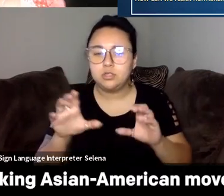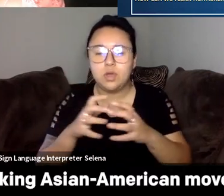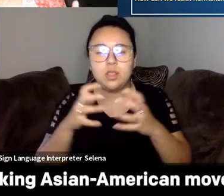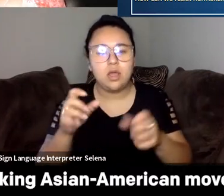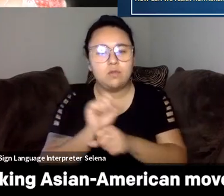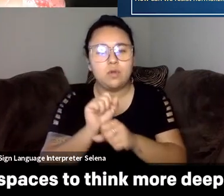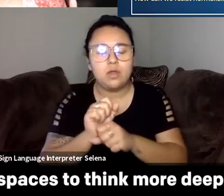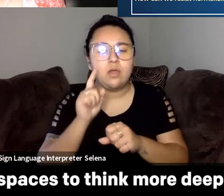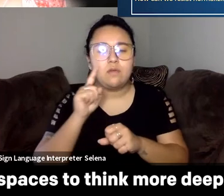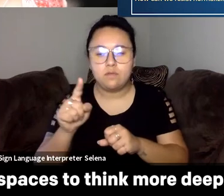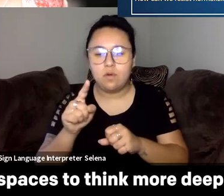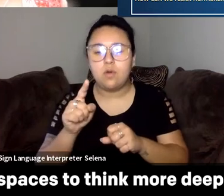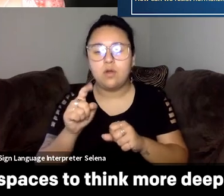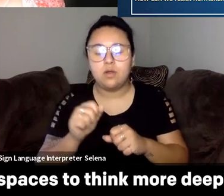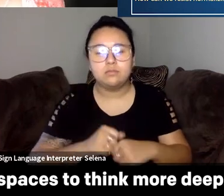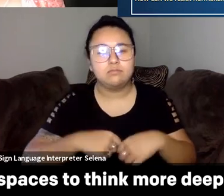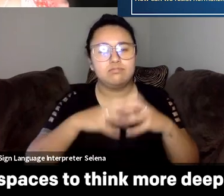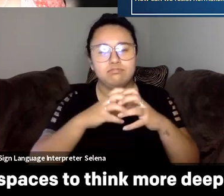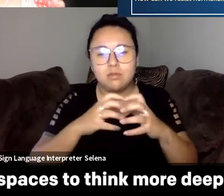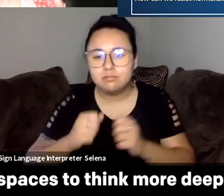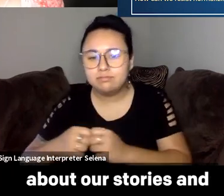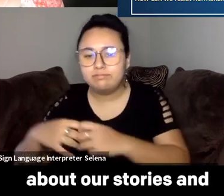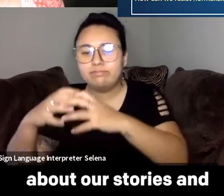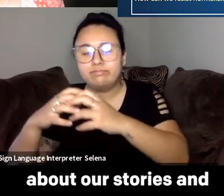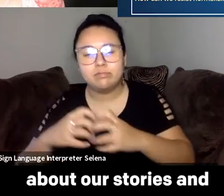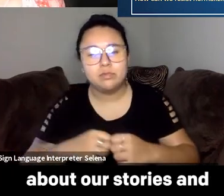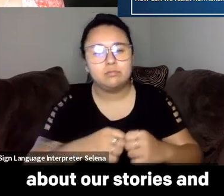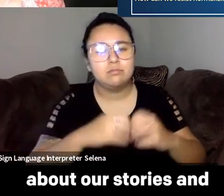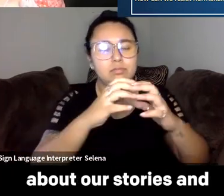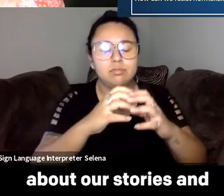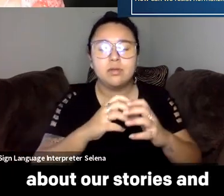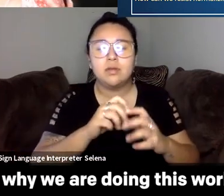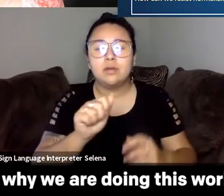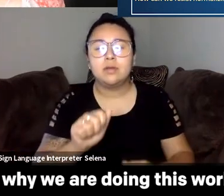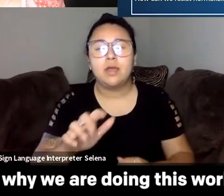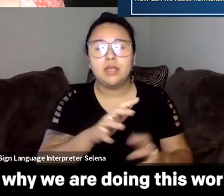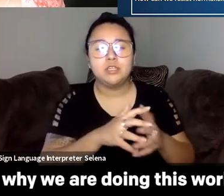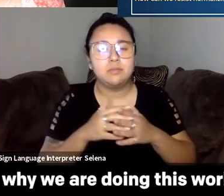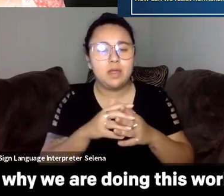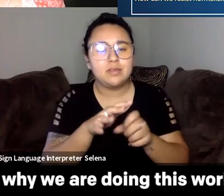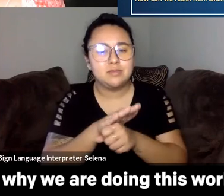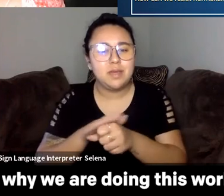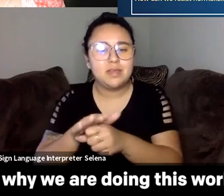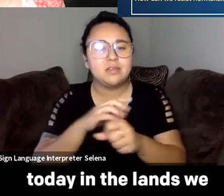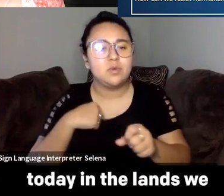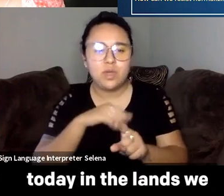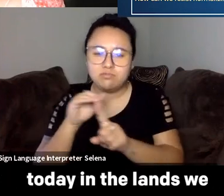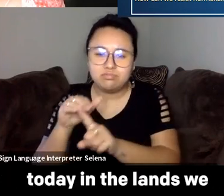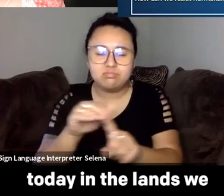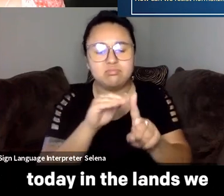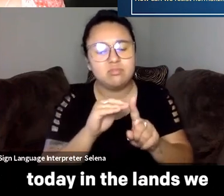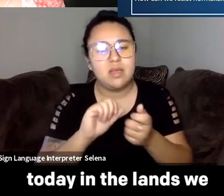provoking Asian American movement spaces to think more deeply about our stories and why we are doing this work